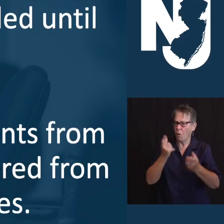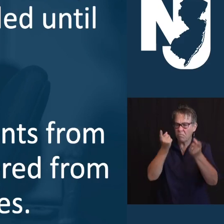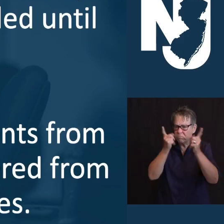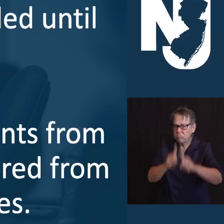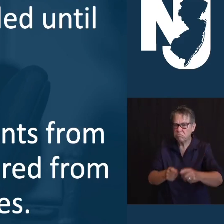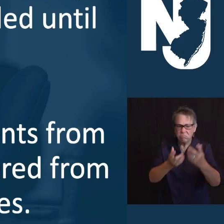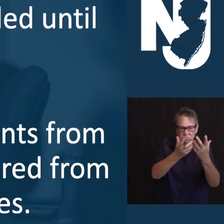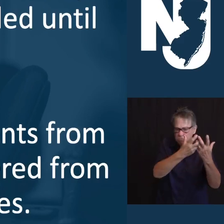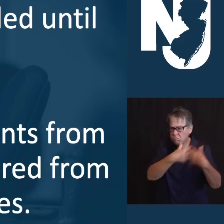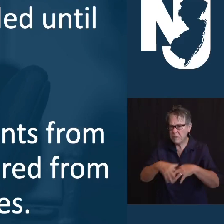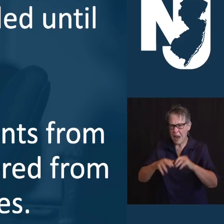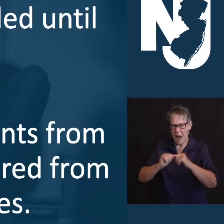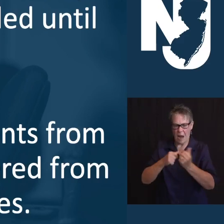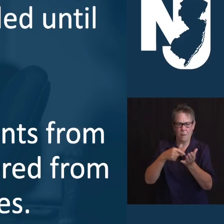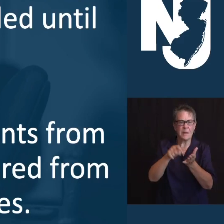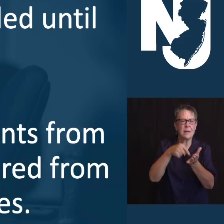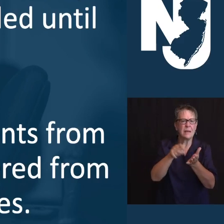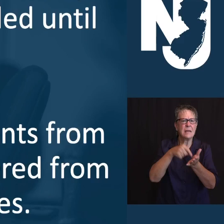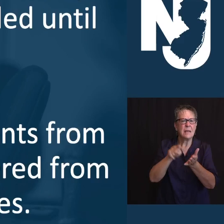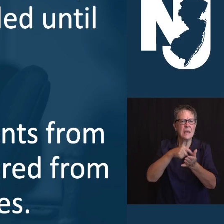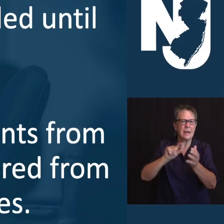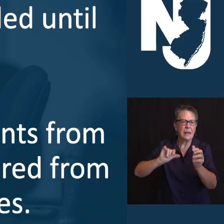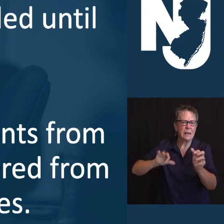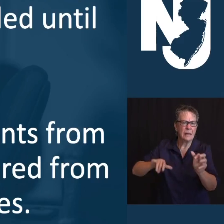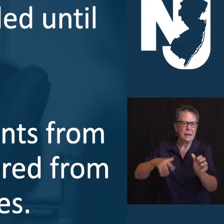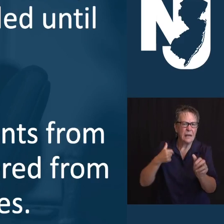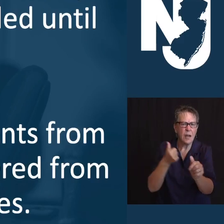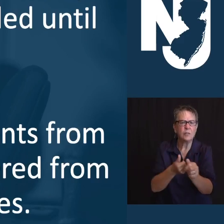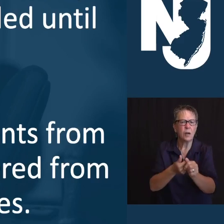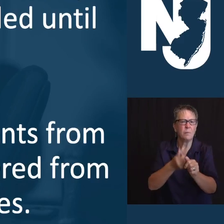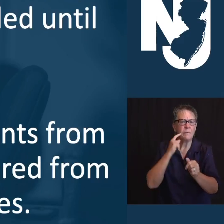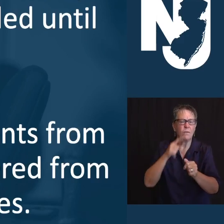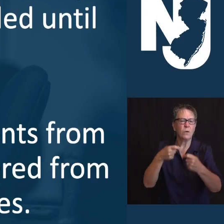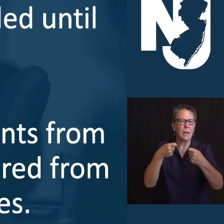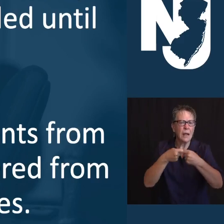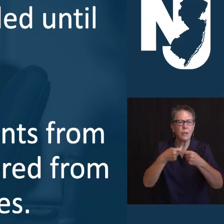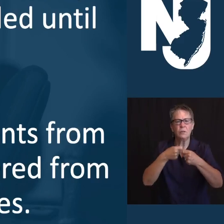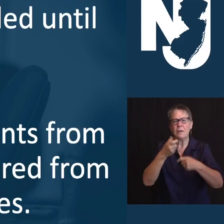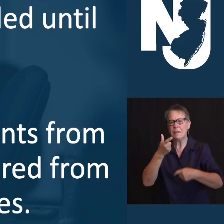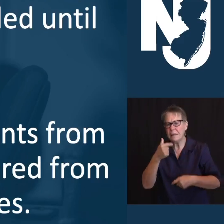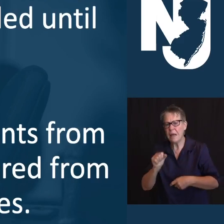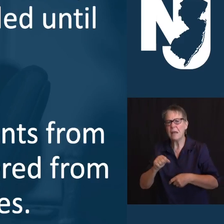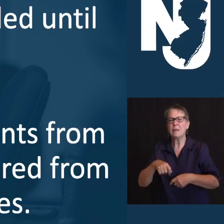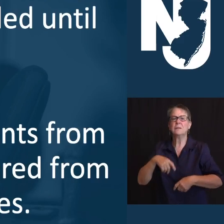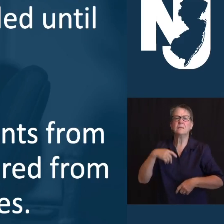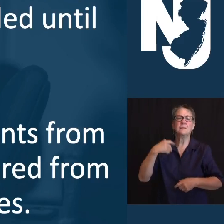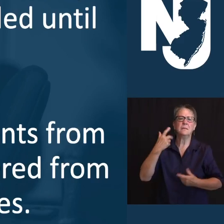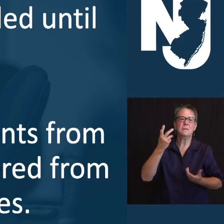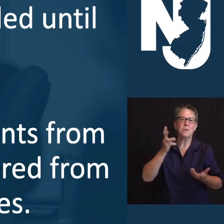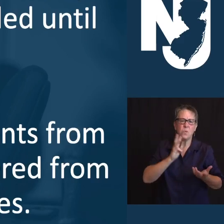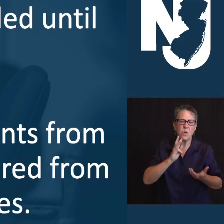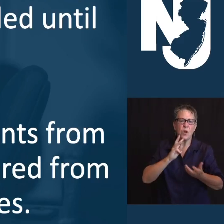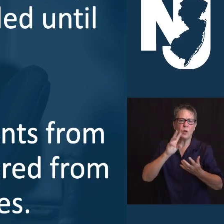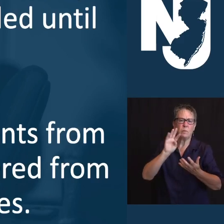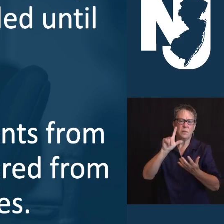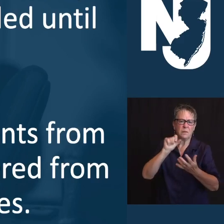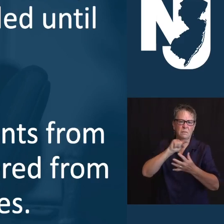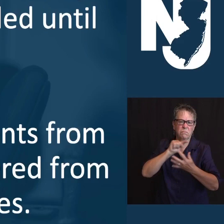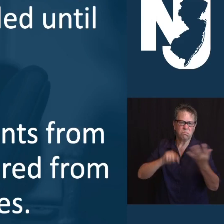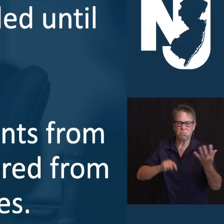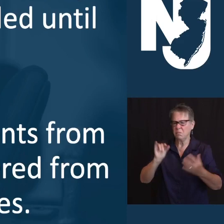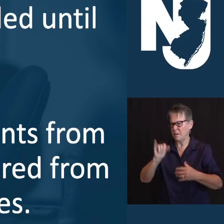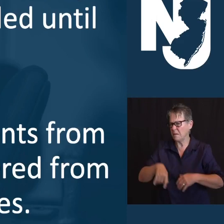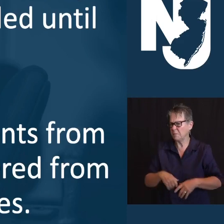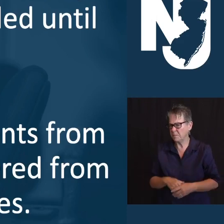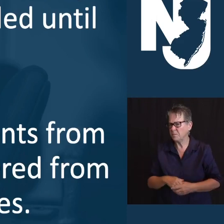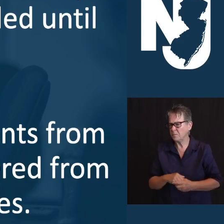encourage you to contact your provider for details and to sign up for this program. I also want to thank PSE&G for its efforts to